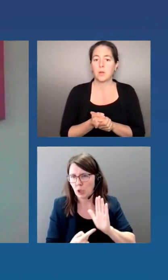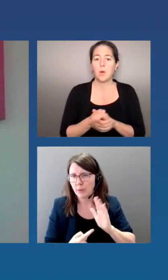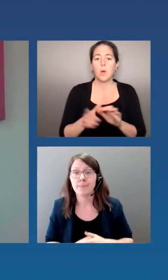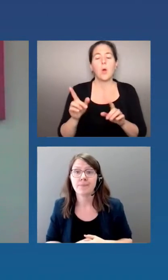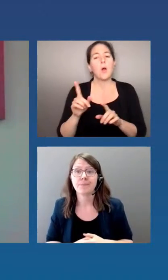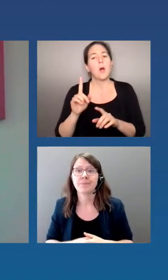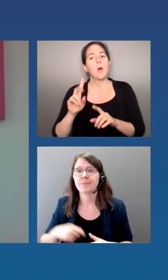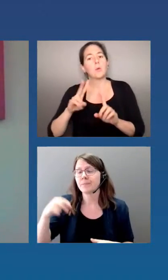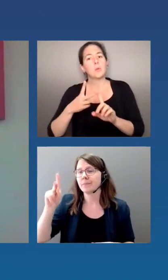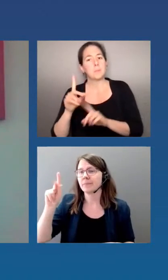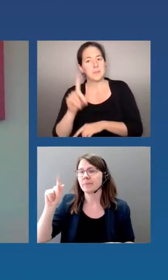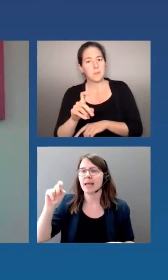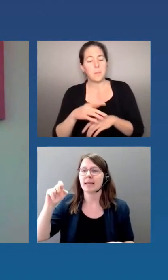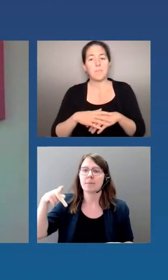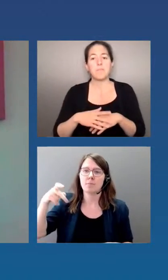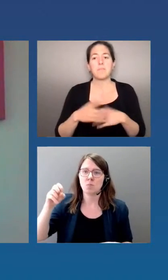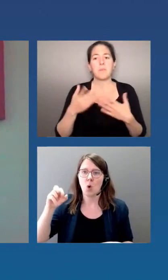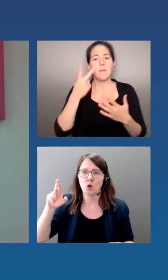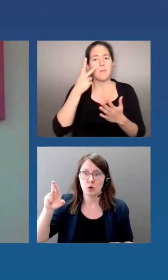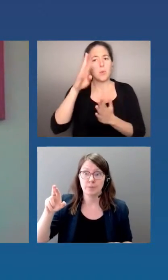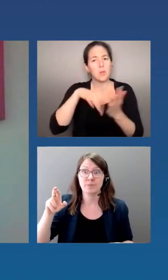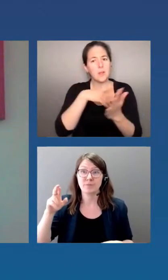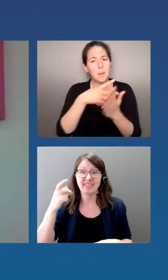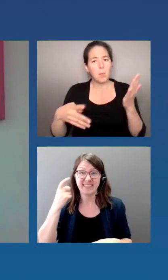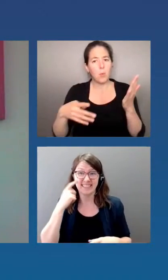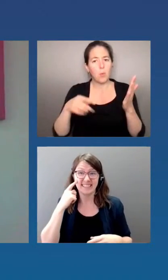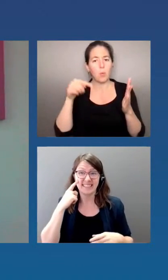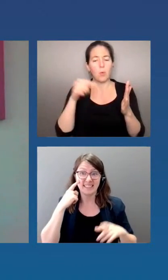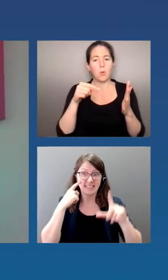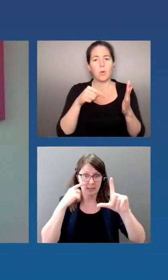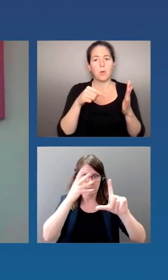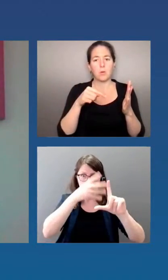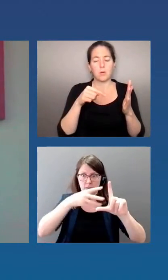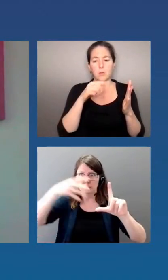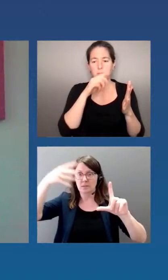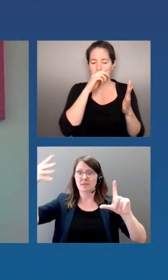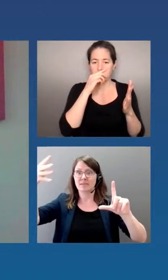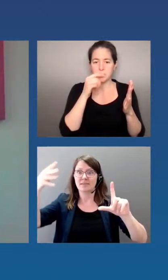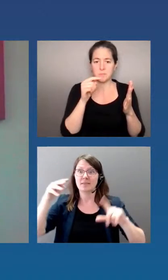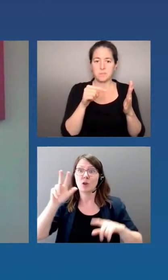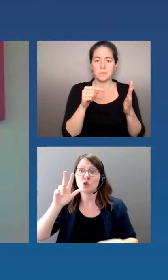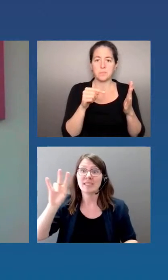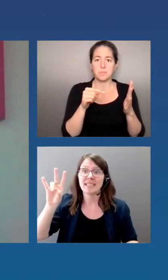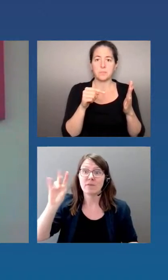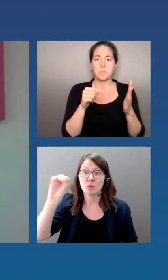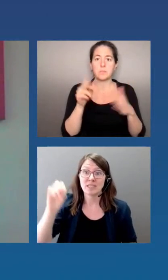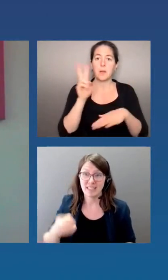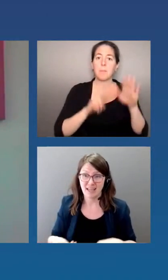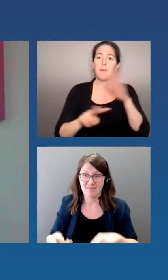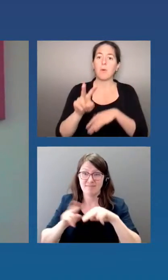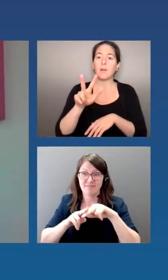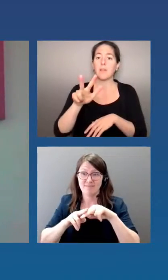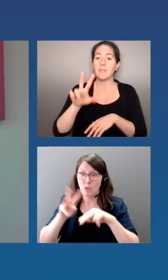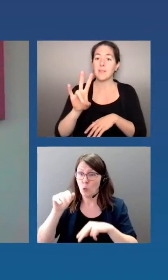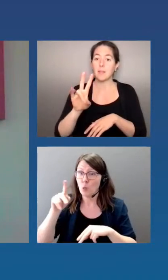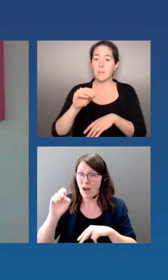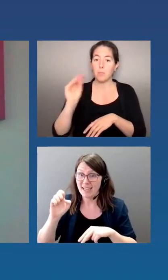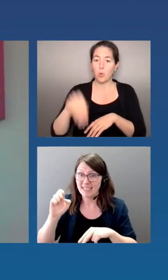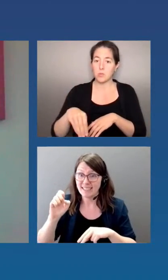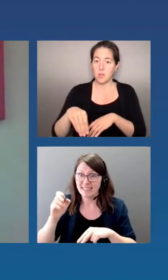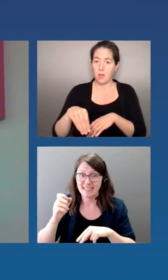the projections of 37% more waste by 2052. Is that if we stay on this